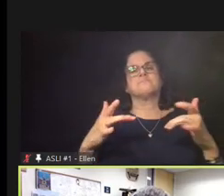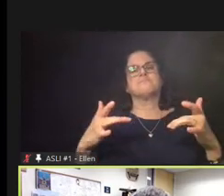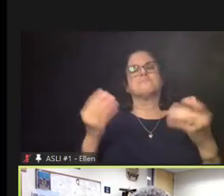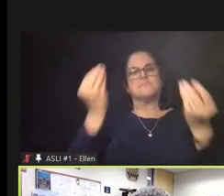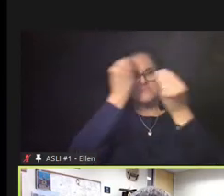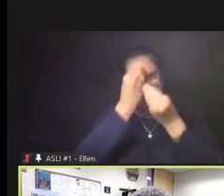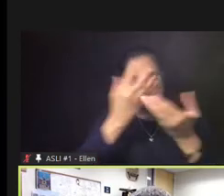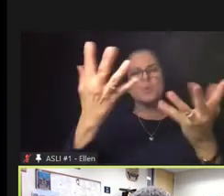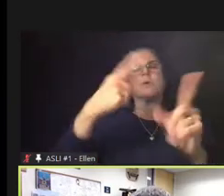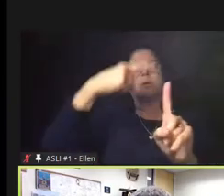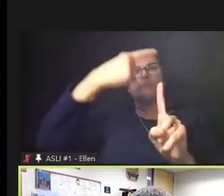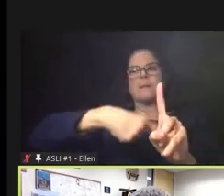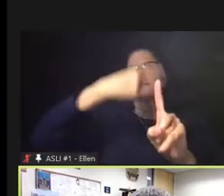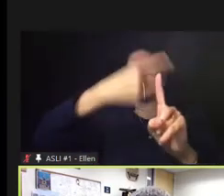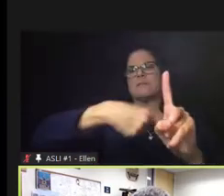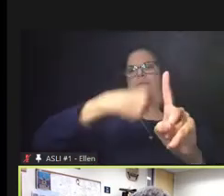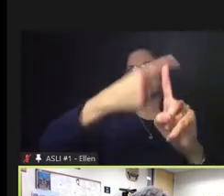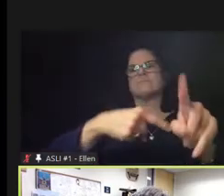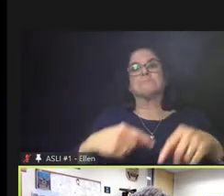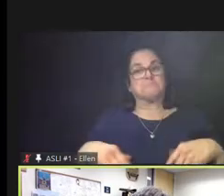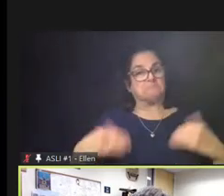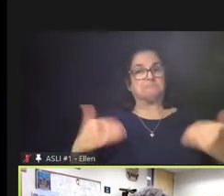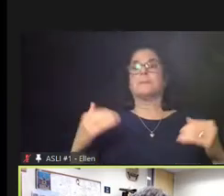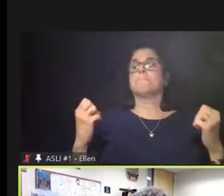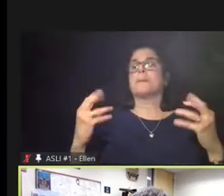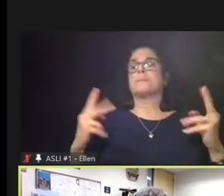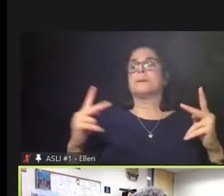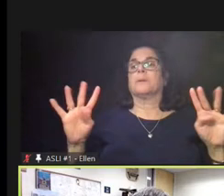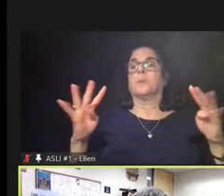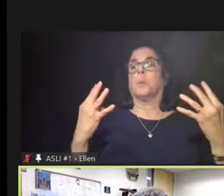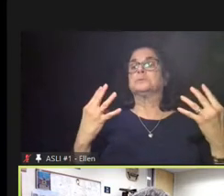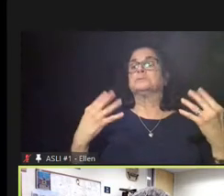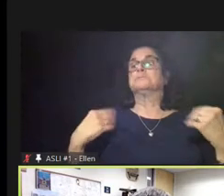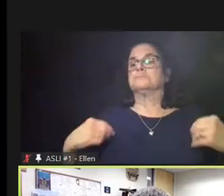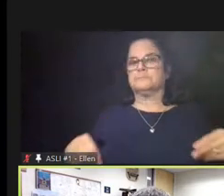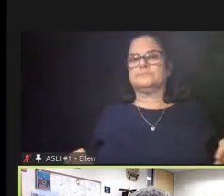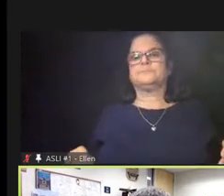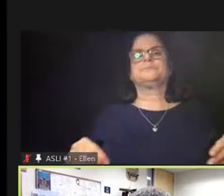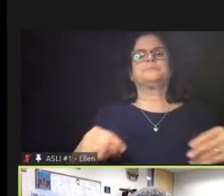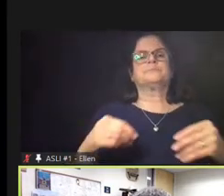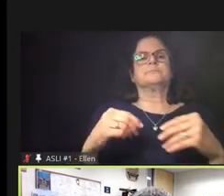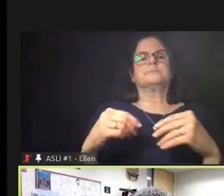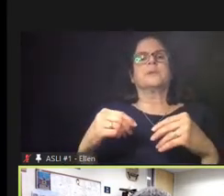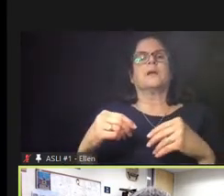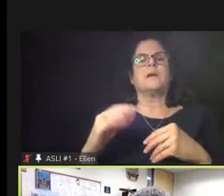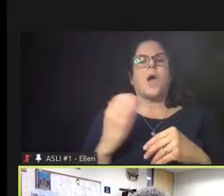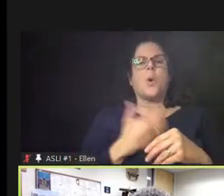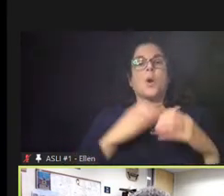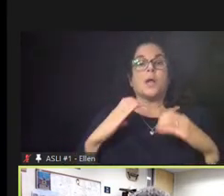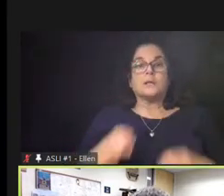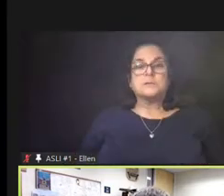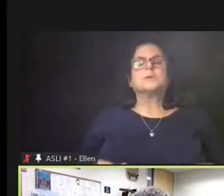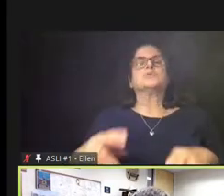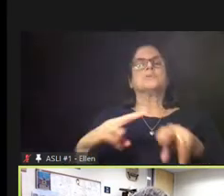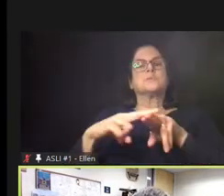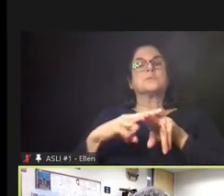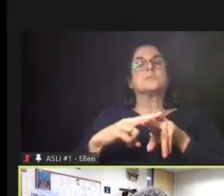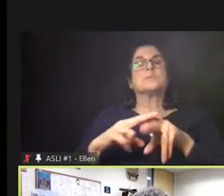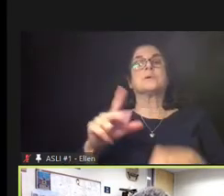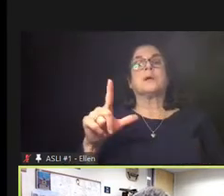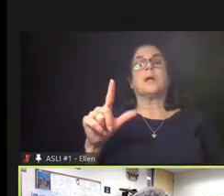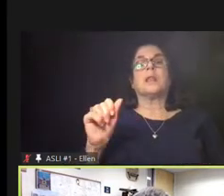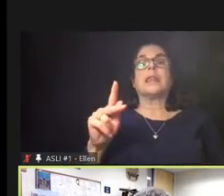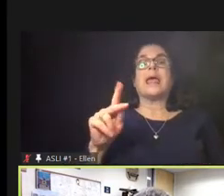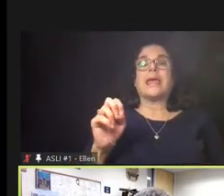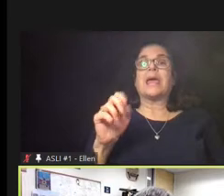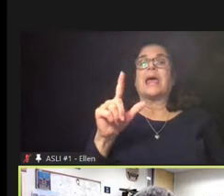monthly basis. This is a pretty high profile project that we have impacts to our customer base as well as the railroad around it. So this is the Lake Line Damon Station. So this is